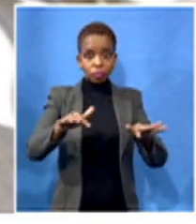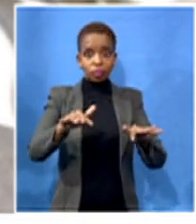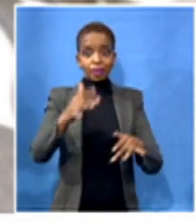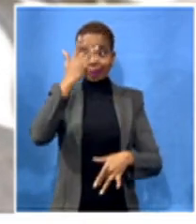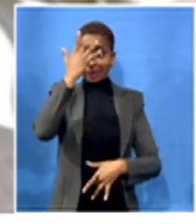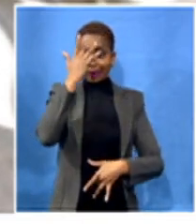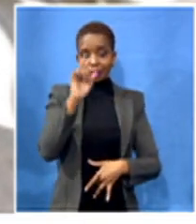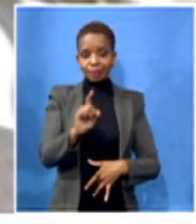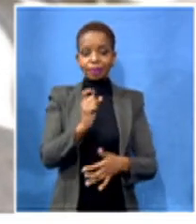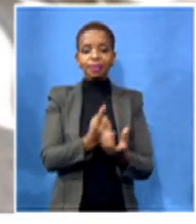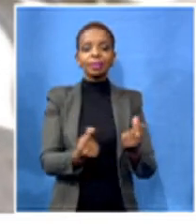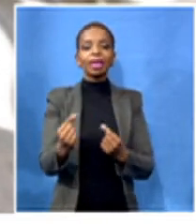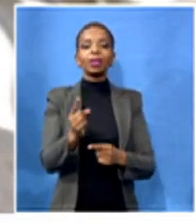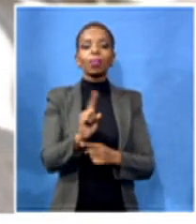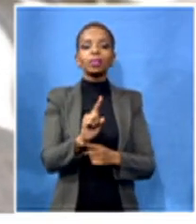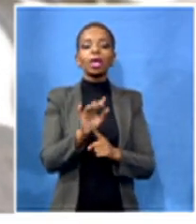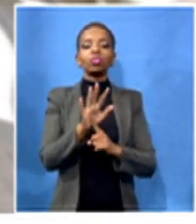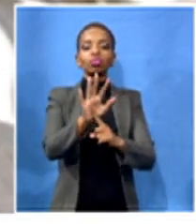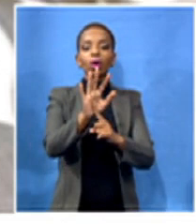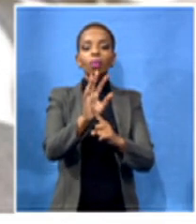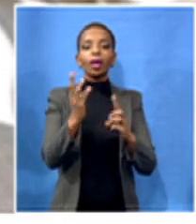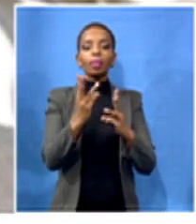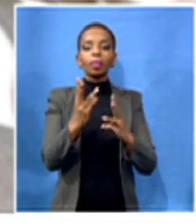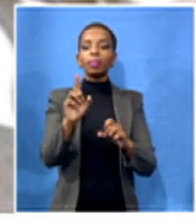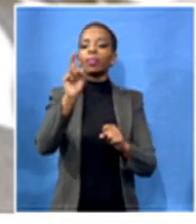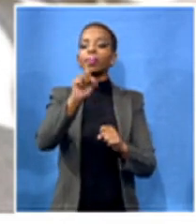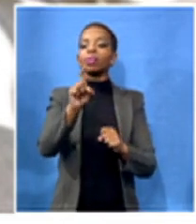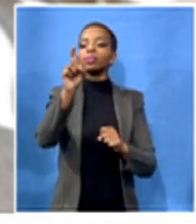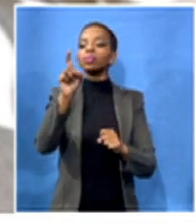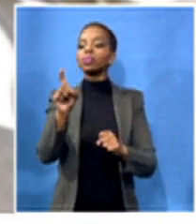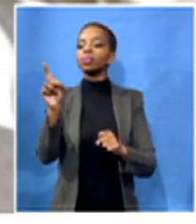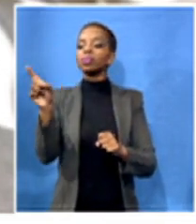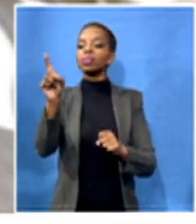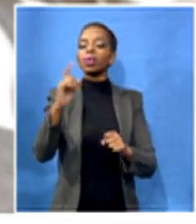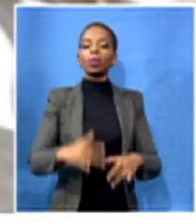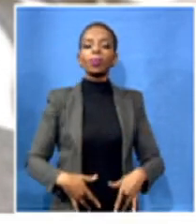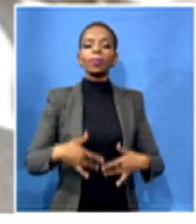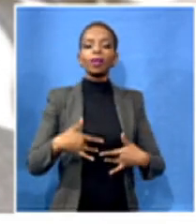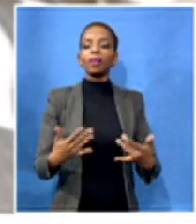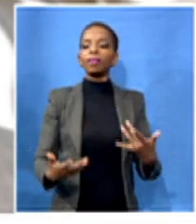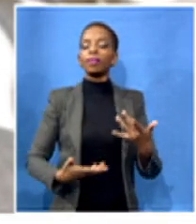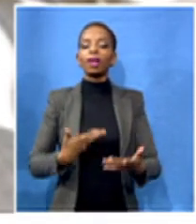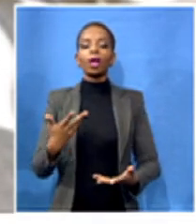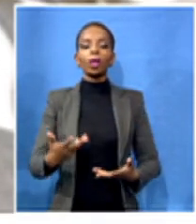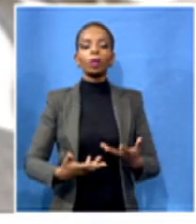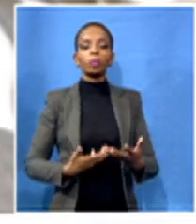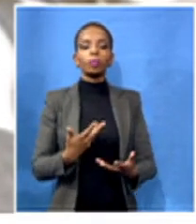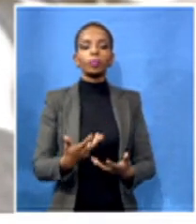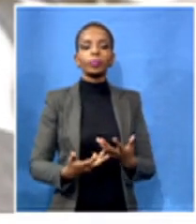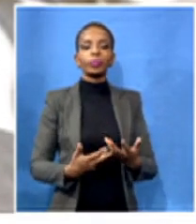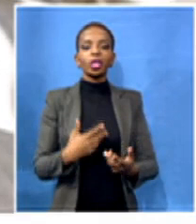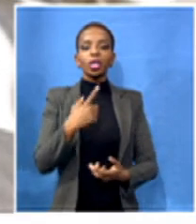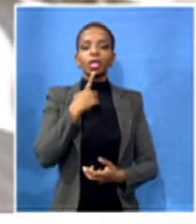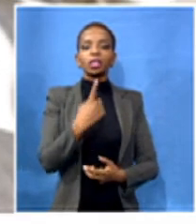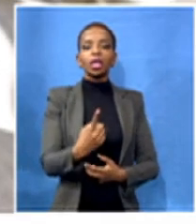is that it has shown those who don't have cushions, people who live, call it less than 80,